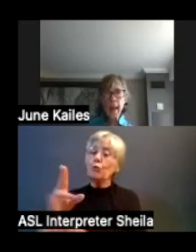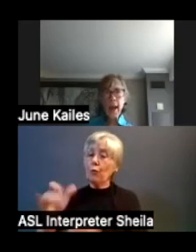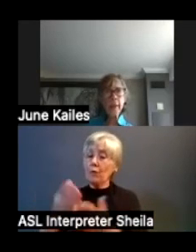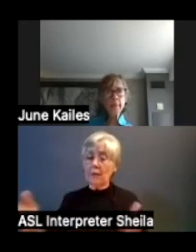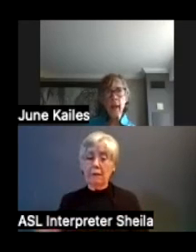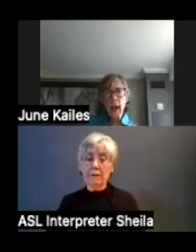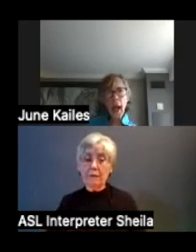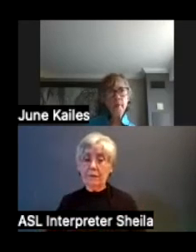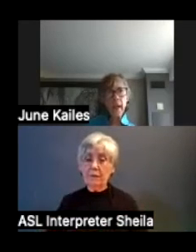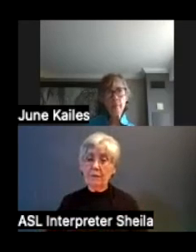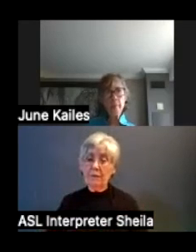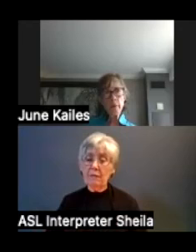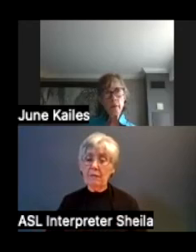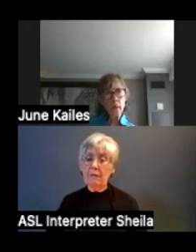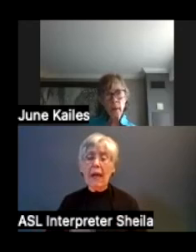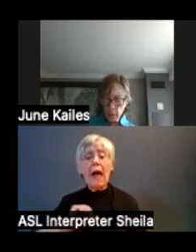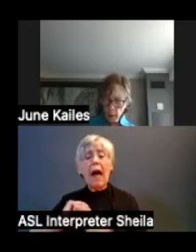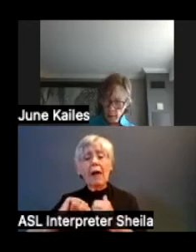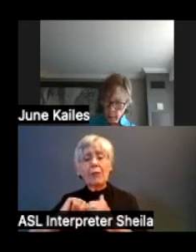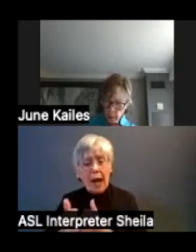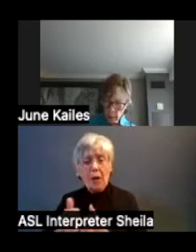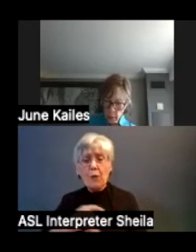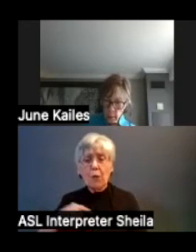And last, how do we help people